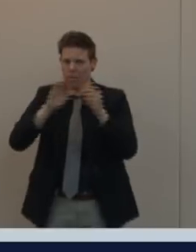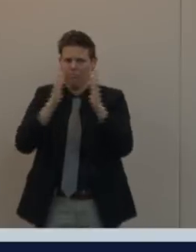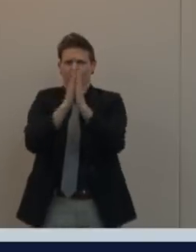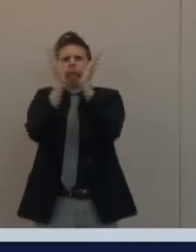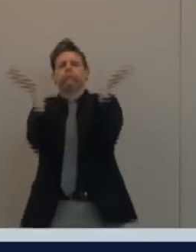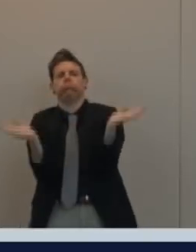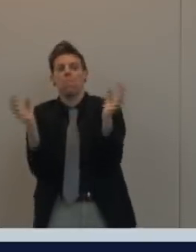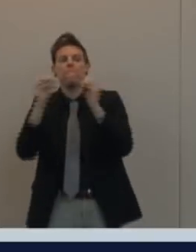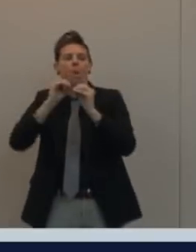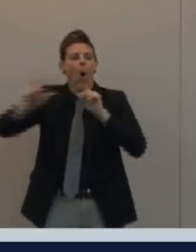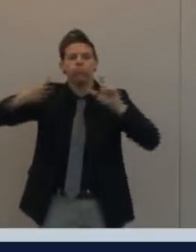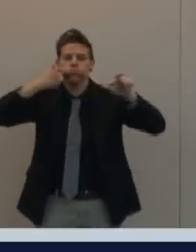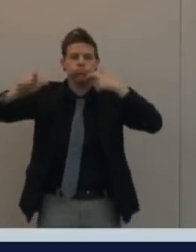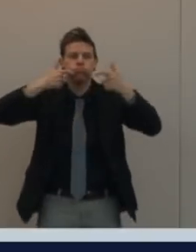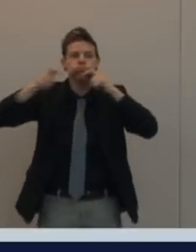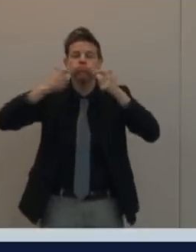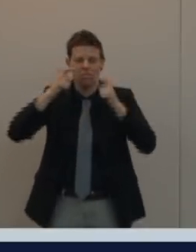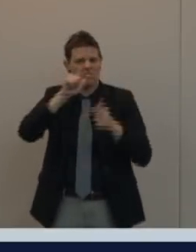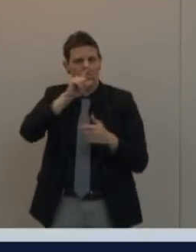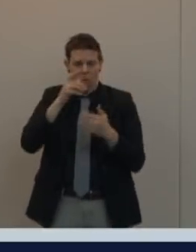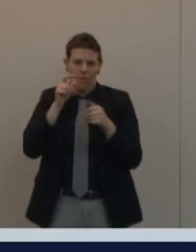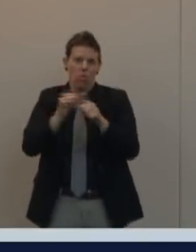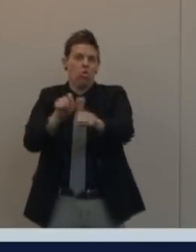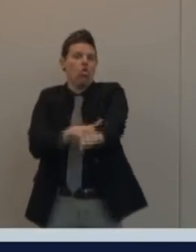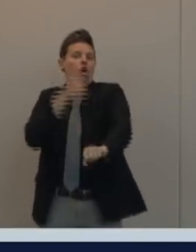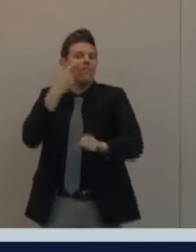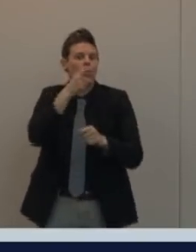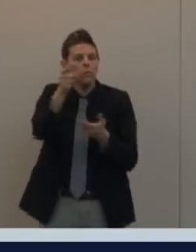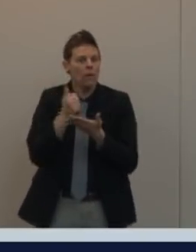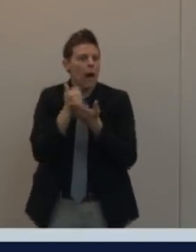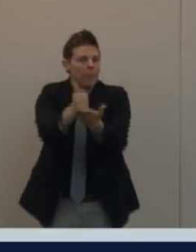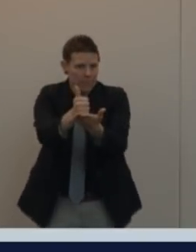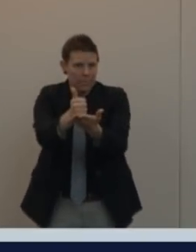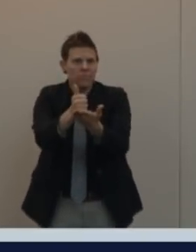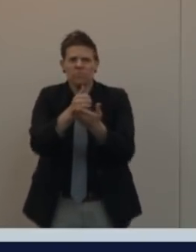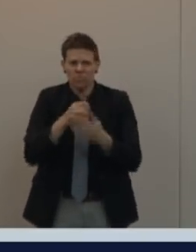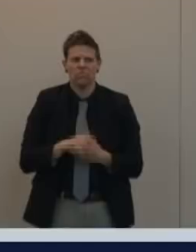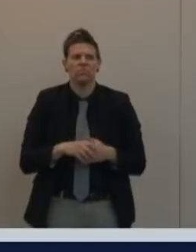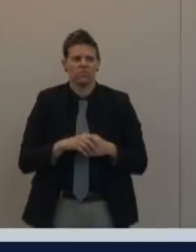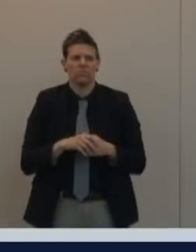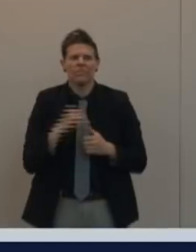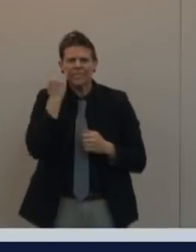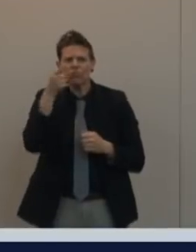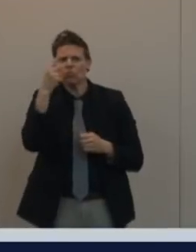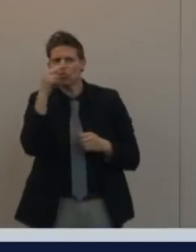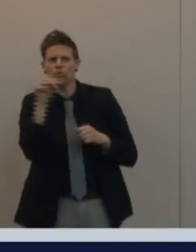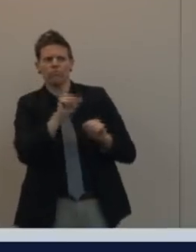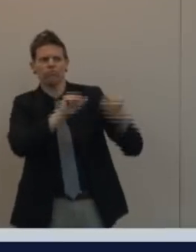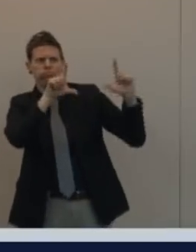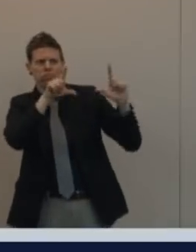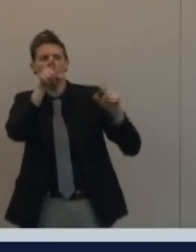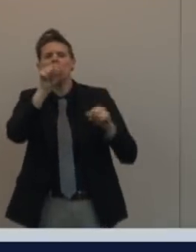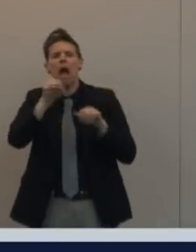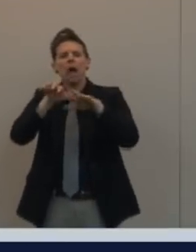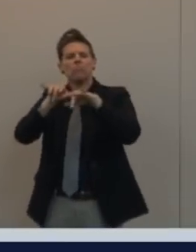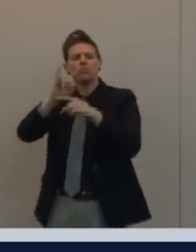24/7. And while on the slide, if you want to go directly to Workforce Solutions, you can go to